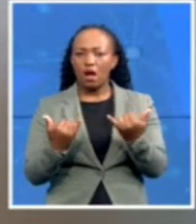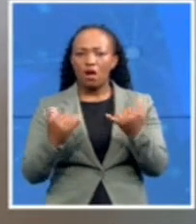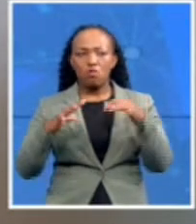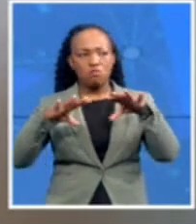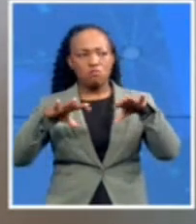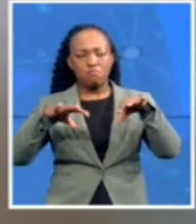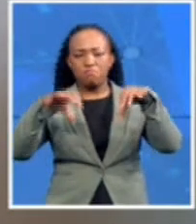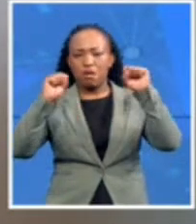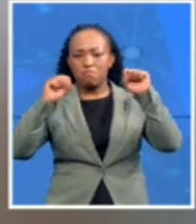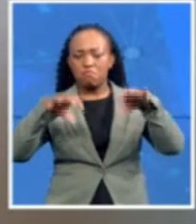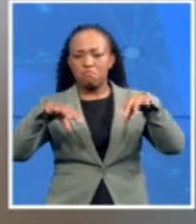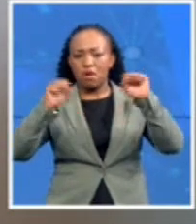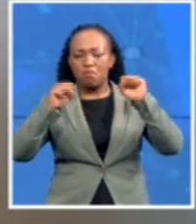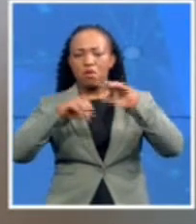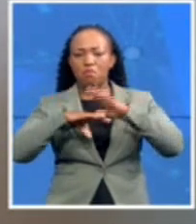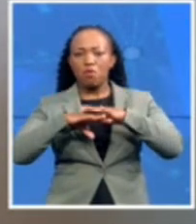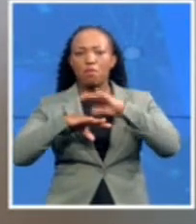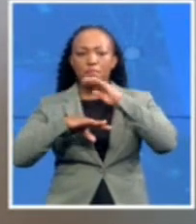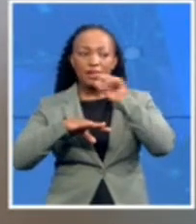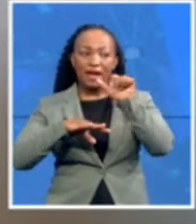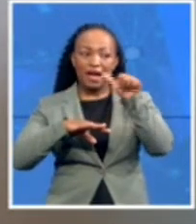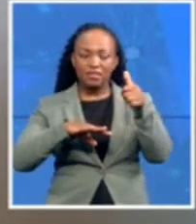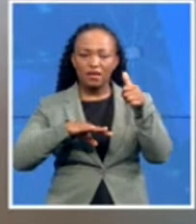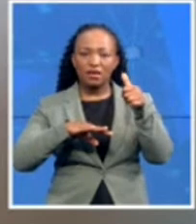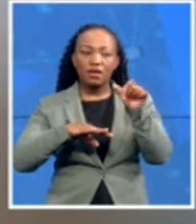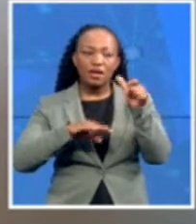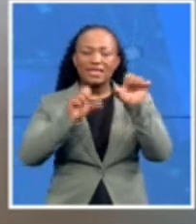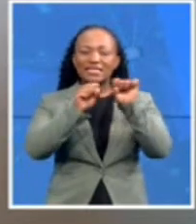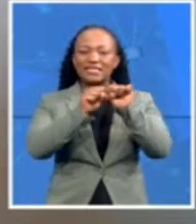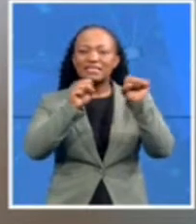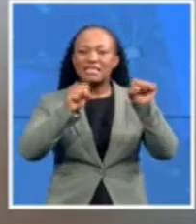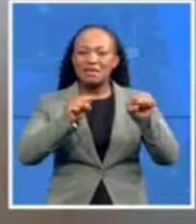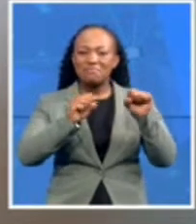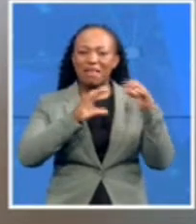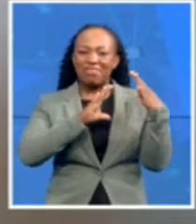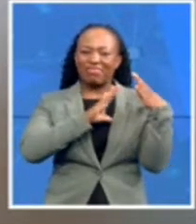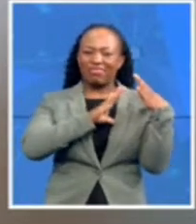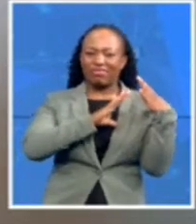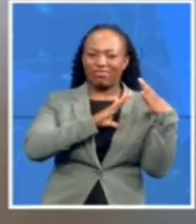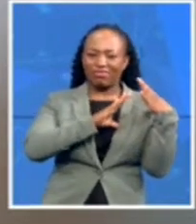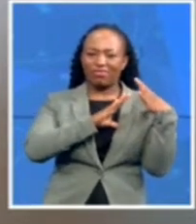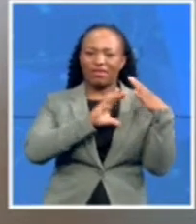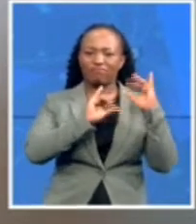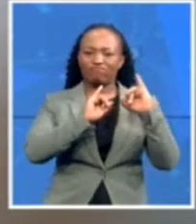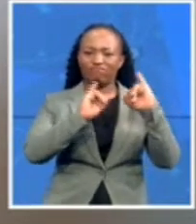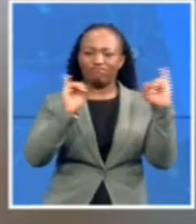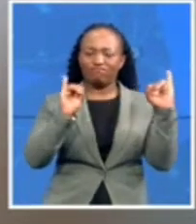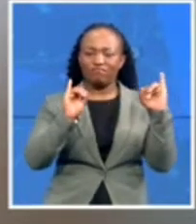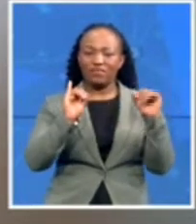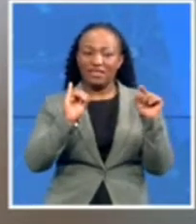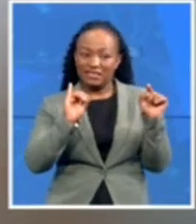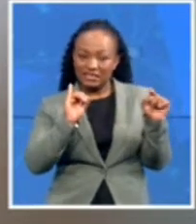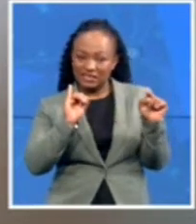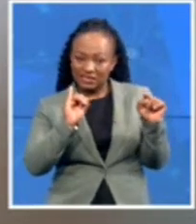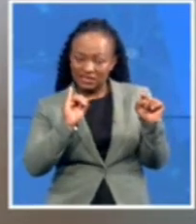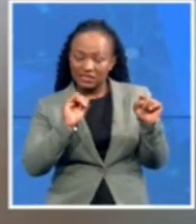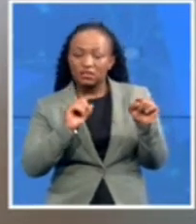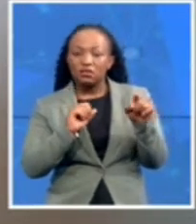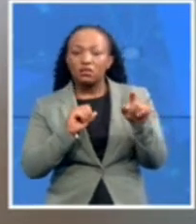the rest of the system, that is going to be our key risk that we need to